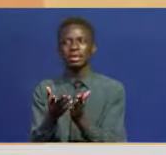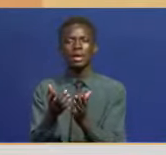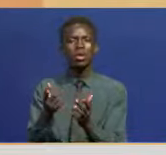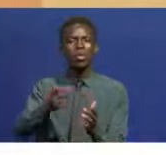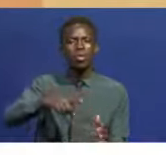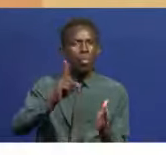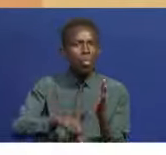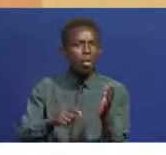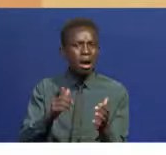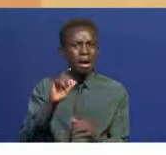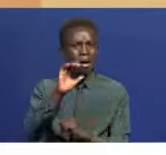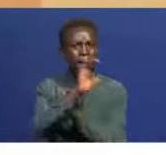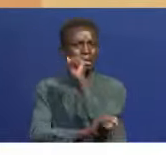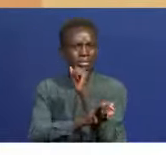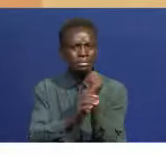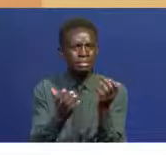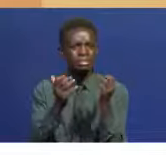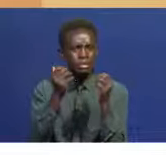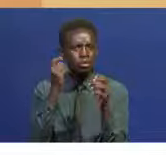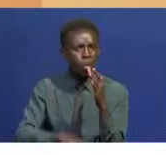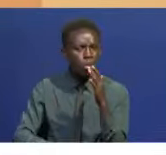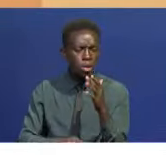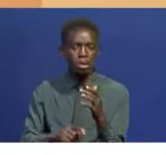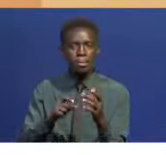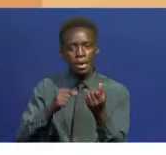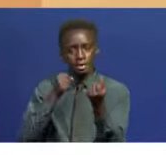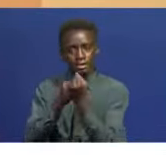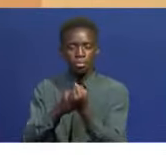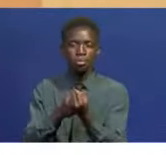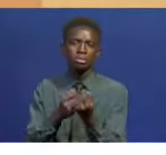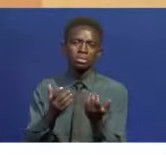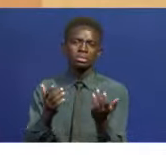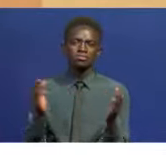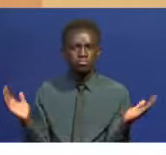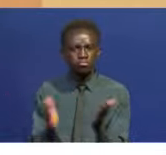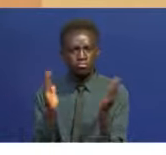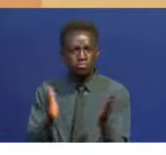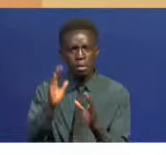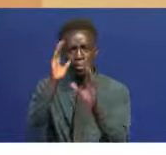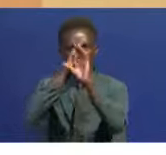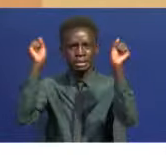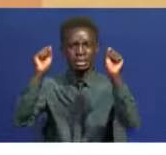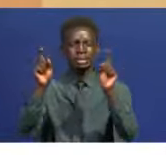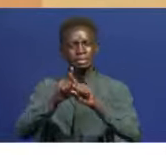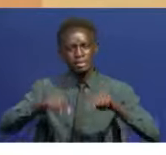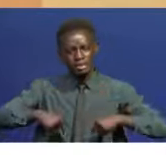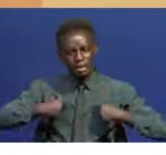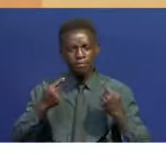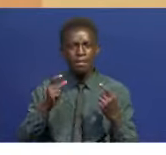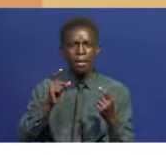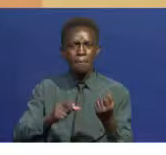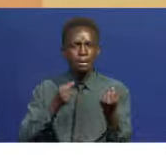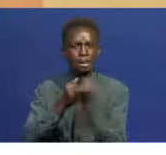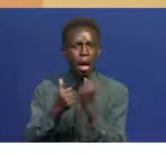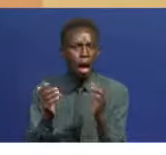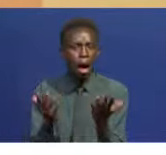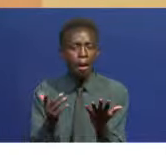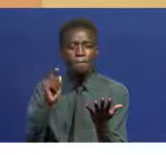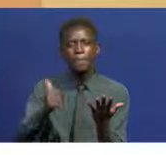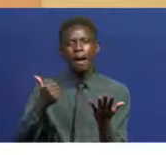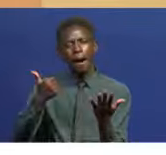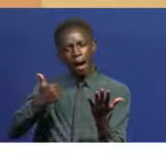We need to support that presidential activity of going to bring business to Kenya by ourselves also. Having a progressive approach, looking